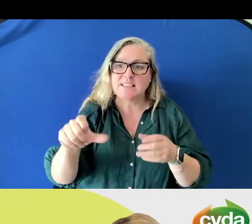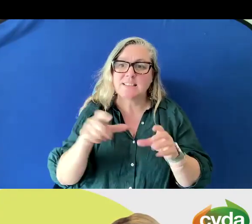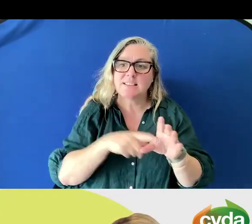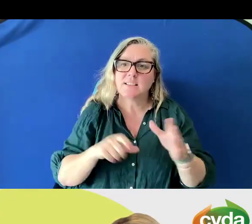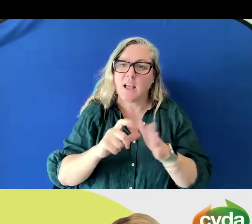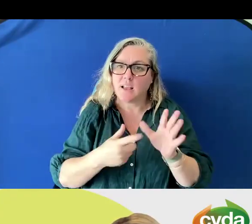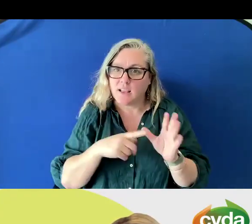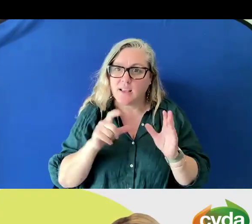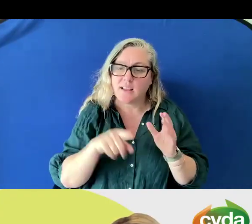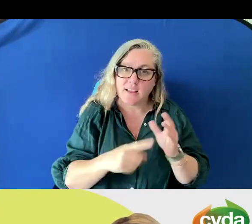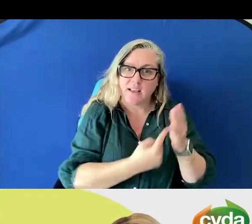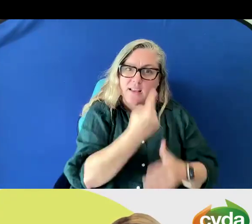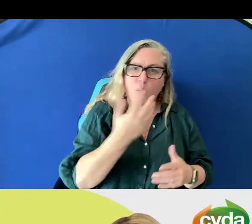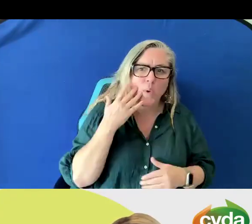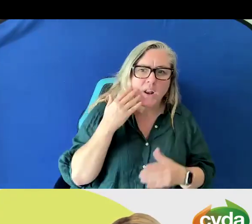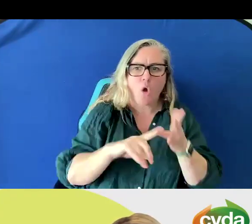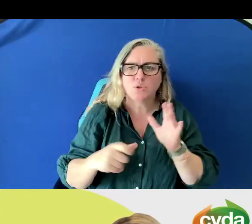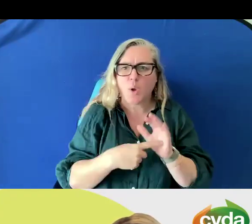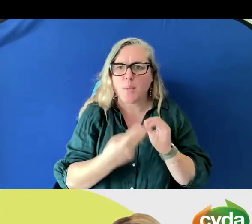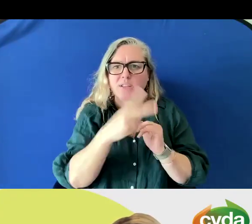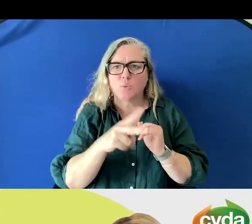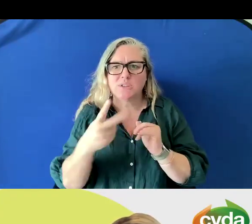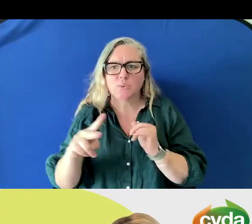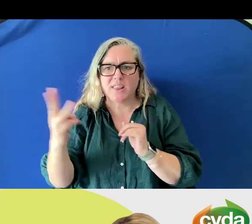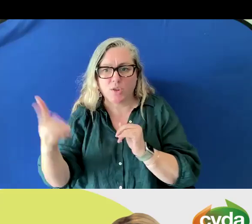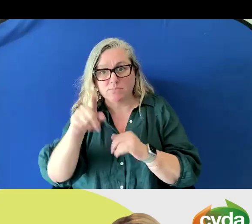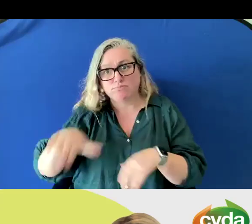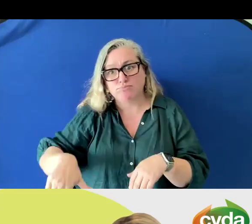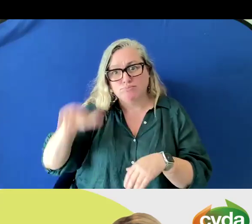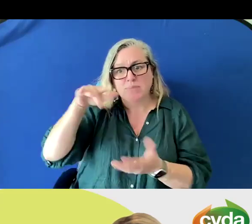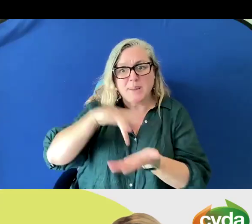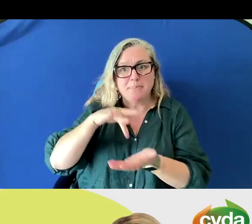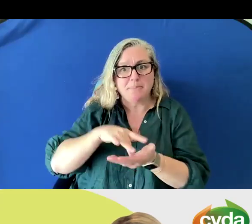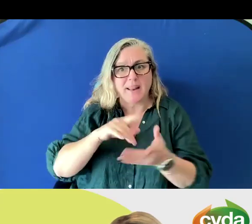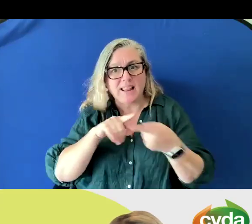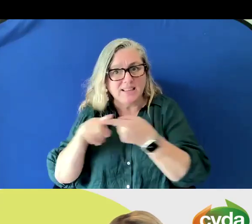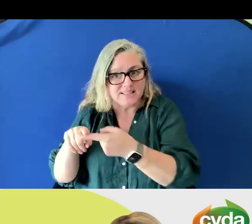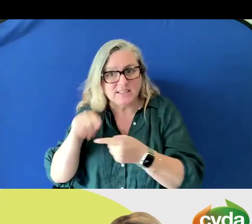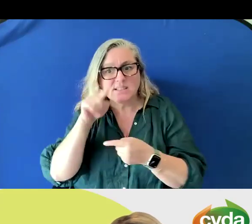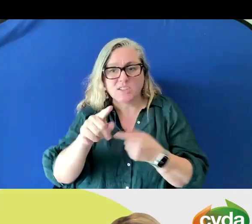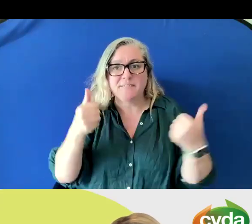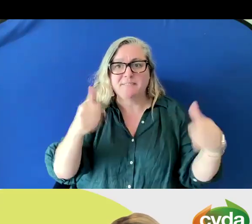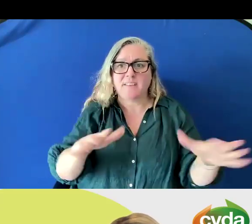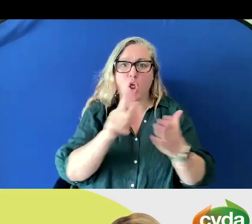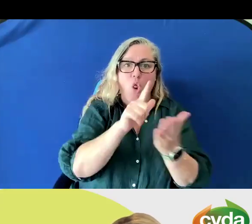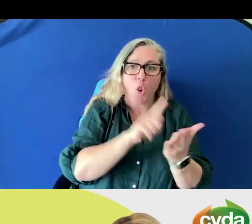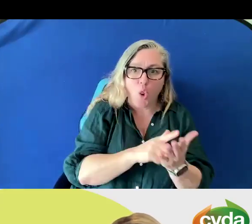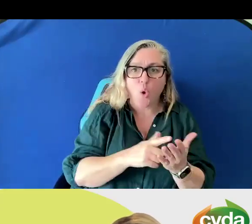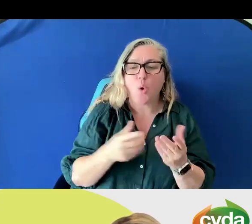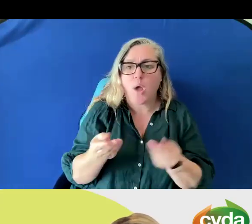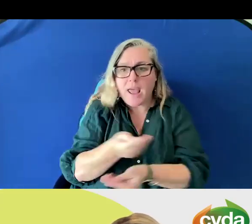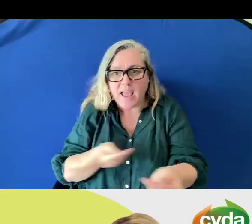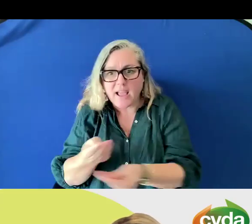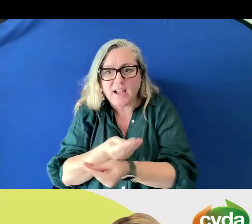October 2023. After growing up in the Middle East, Skye completed law and economics degrees at Flinders University before